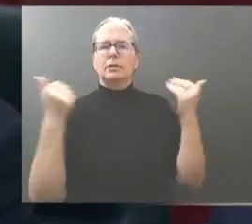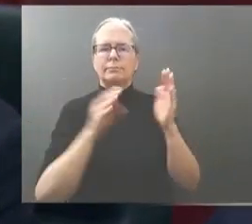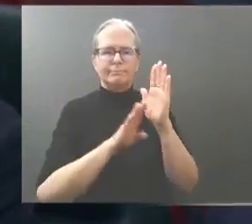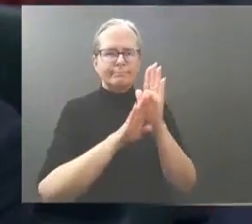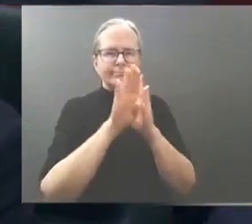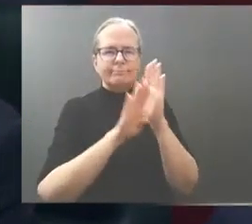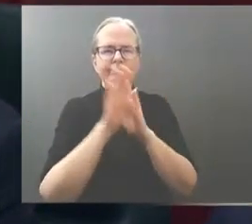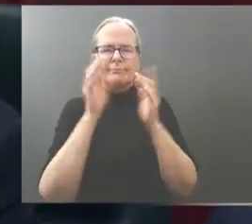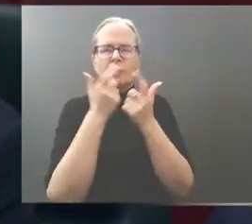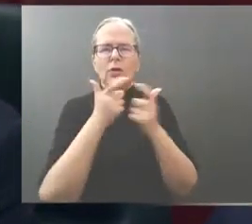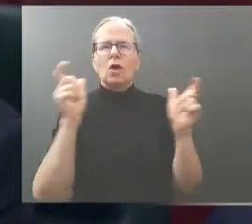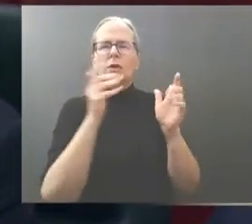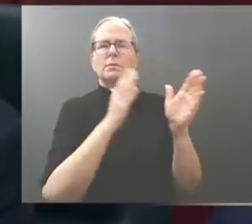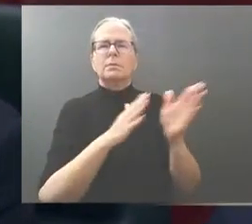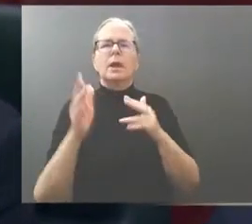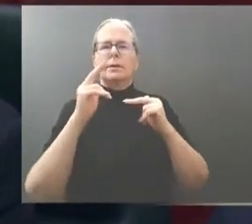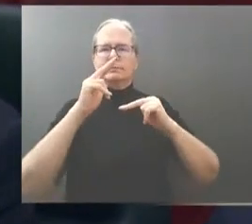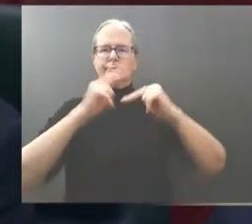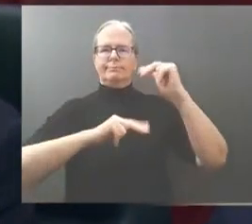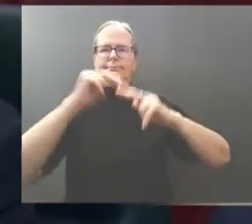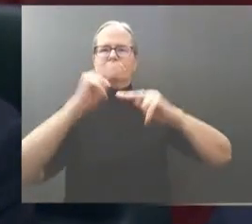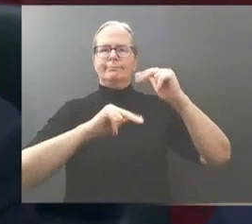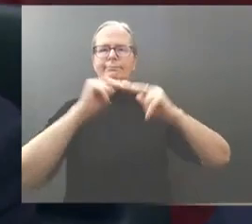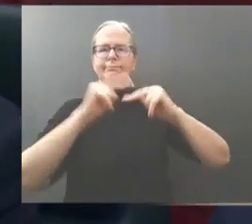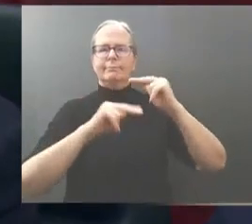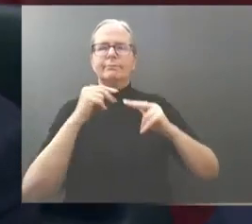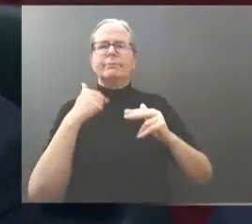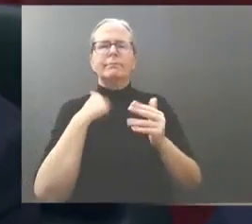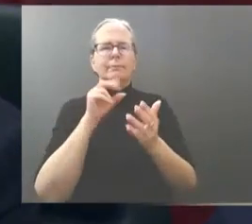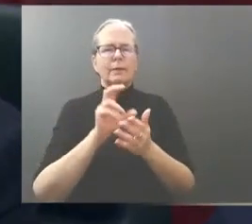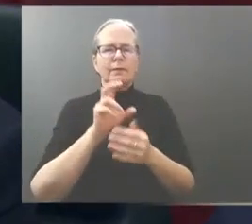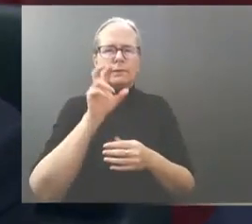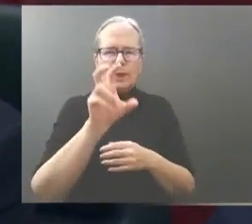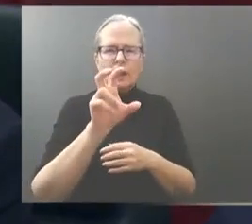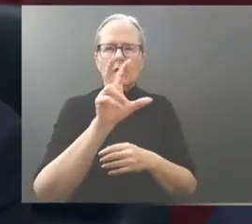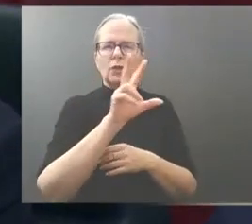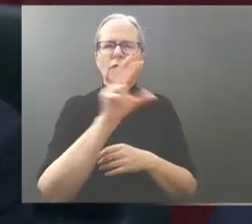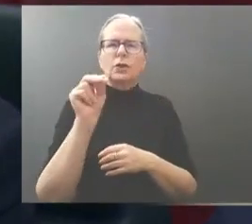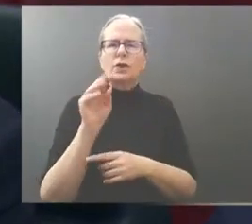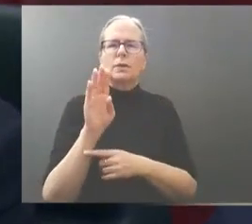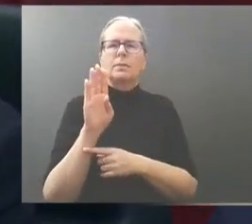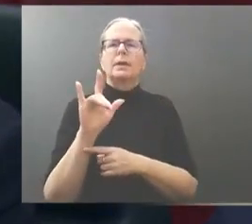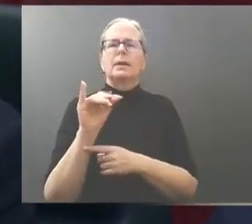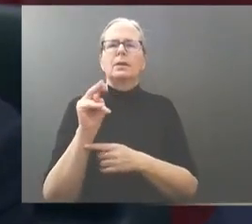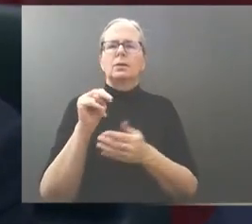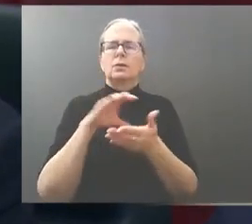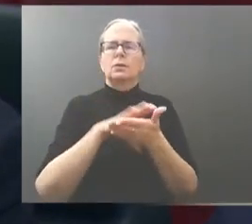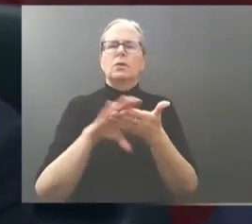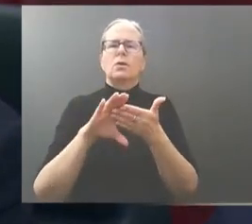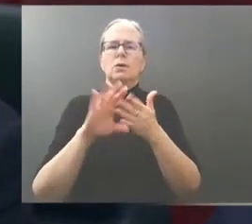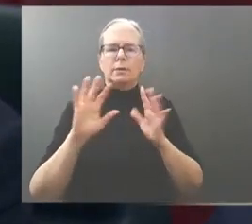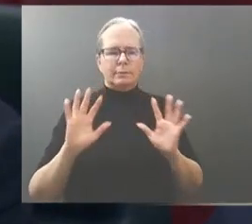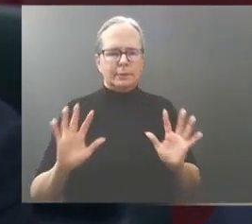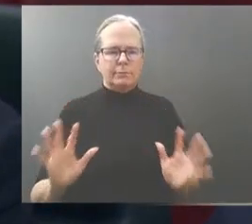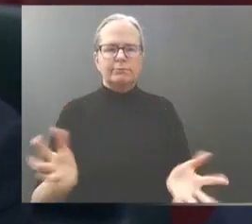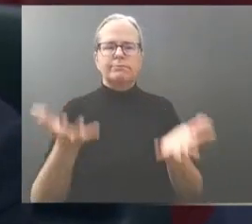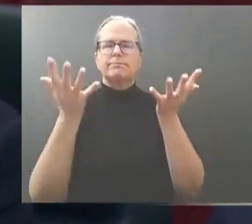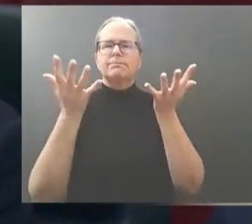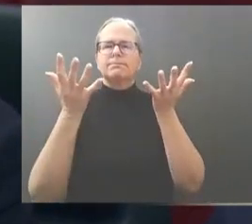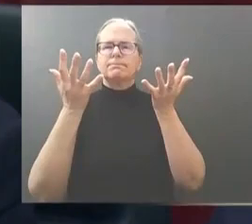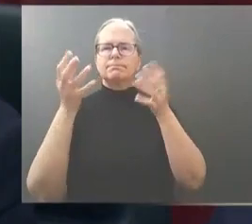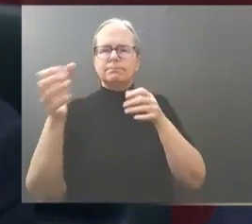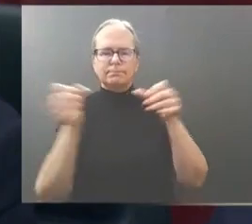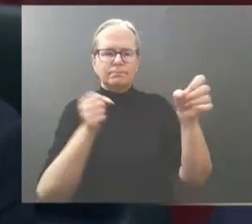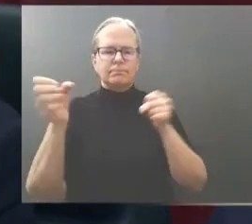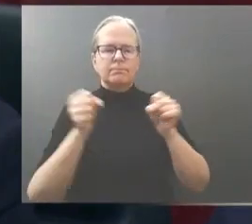we invested about $30 billion over 4 years to stimulate and diversify Alberta's economy. This year's budget is